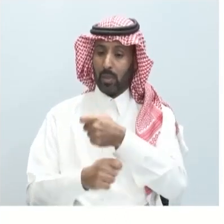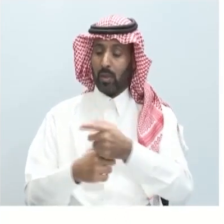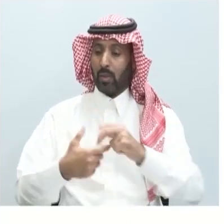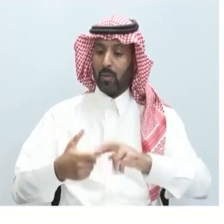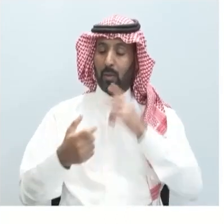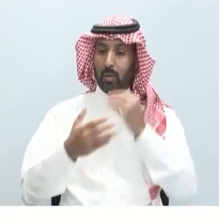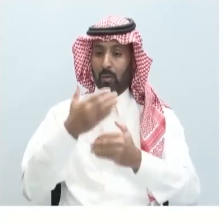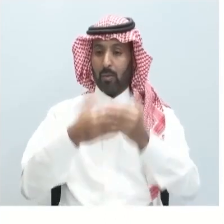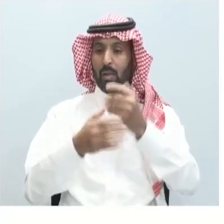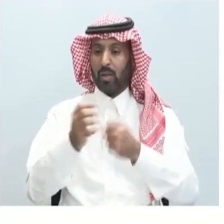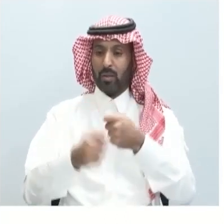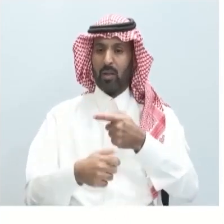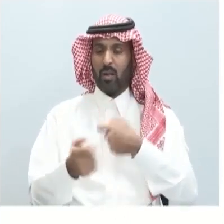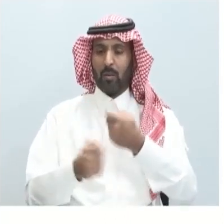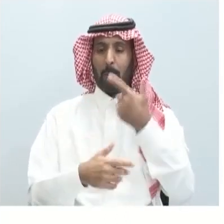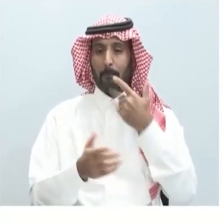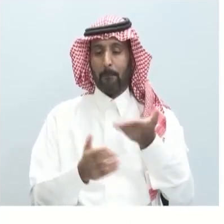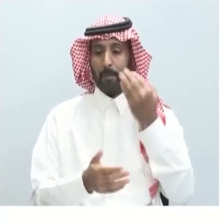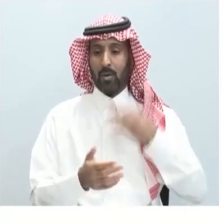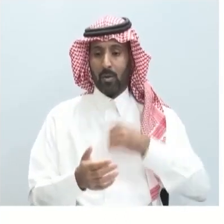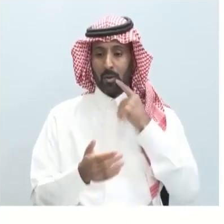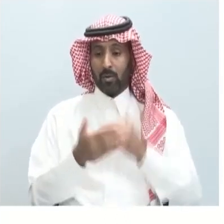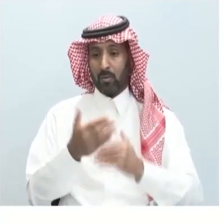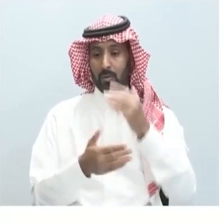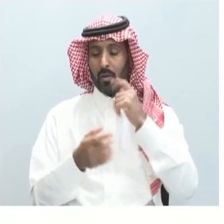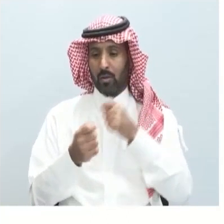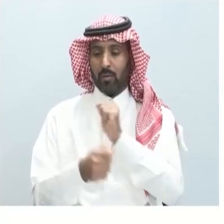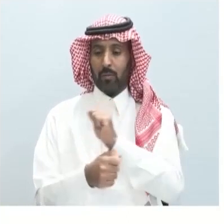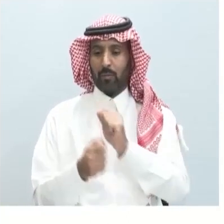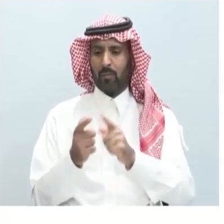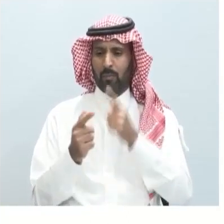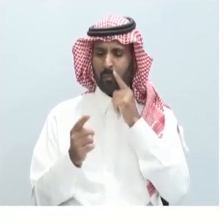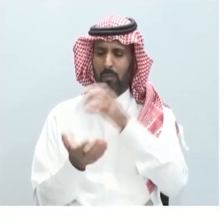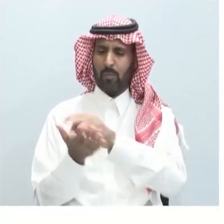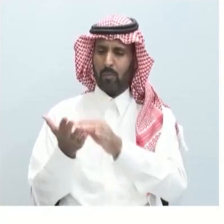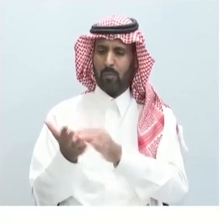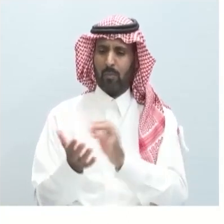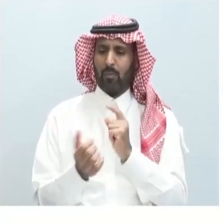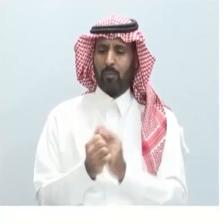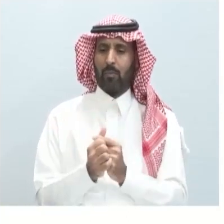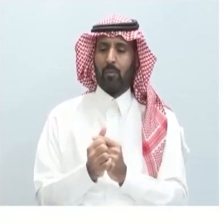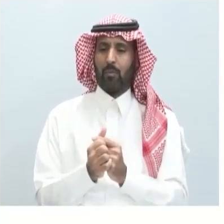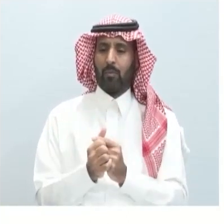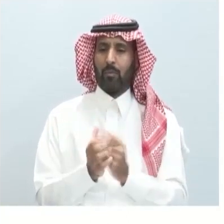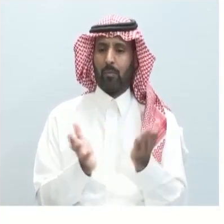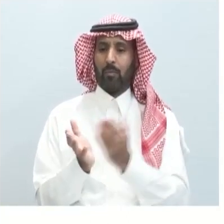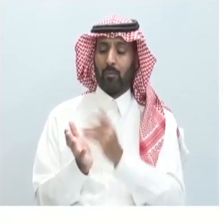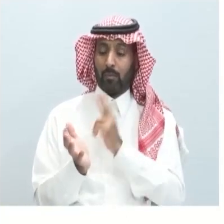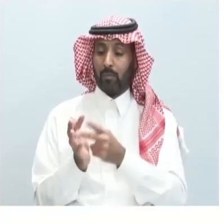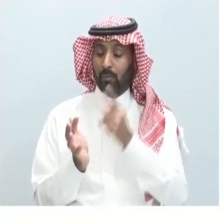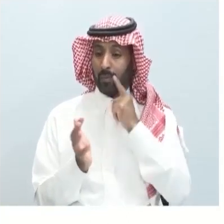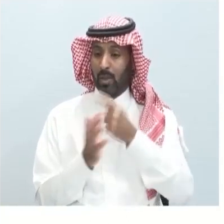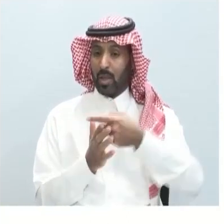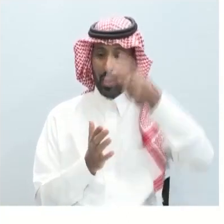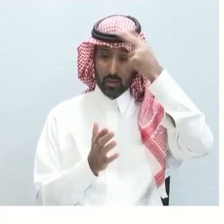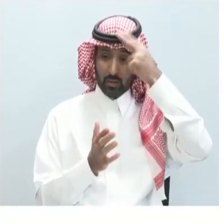growth. Investment opportunities will be increased through privatization of state-owned assets and agencies. The Kingdom